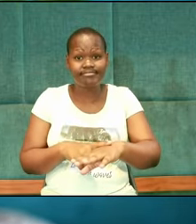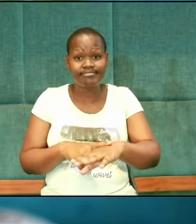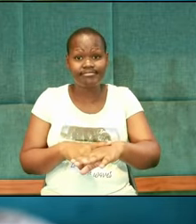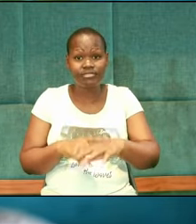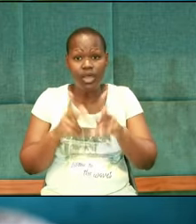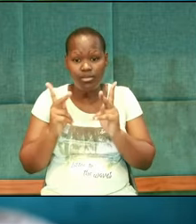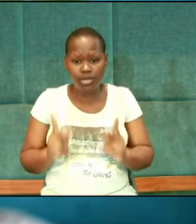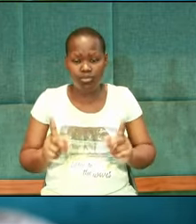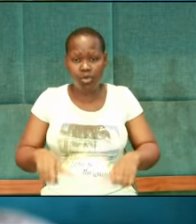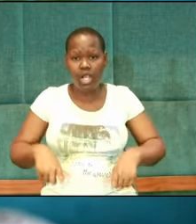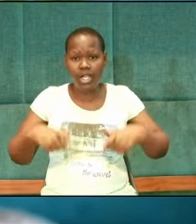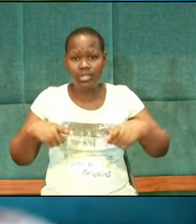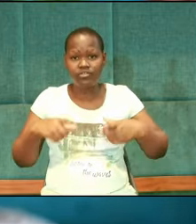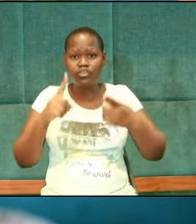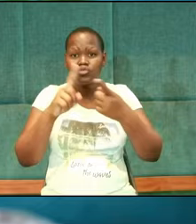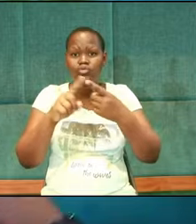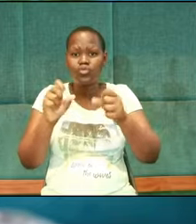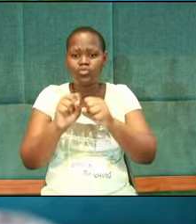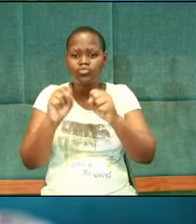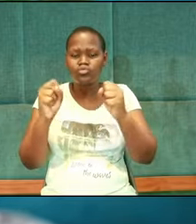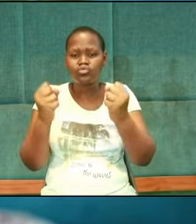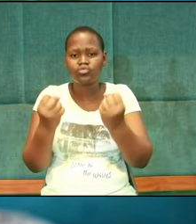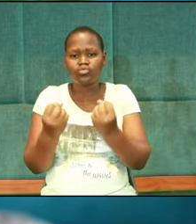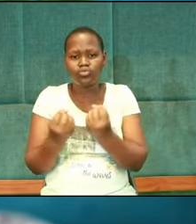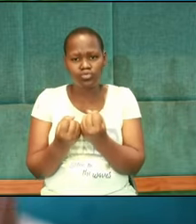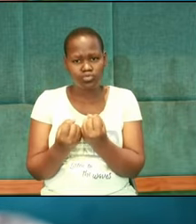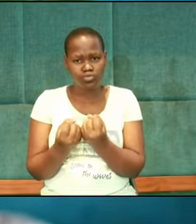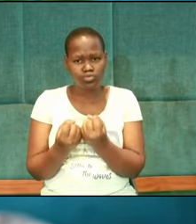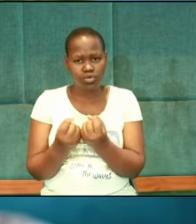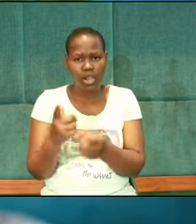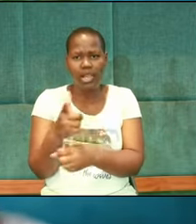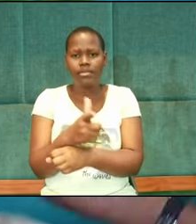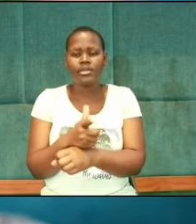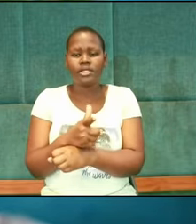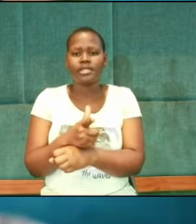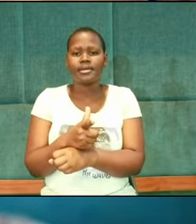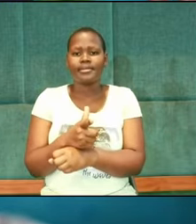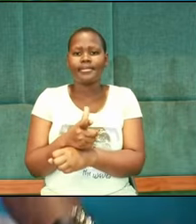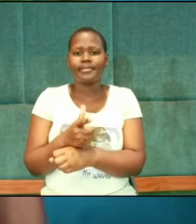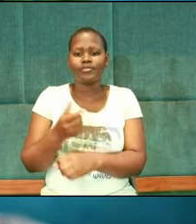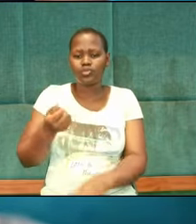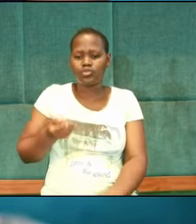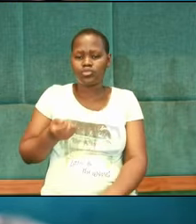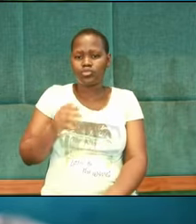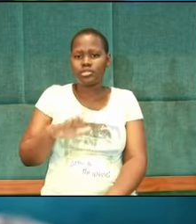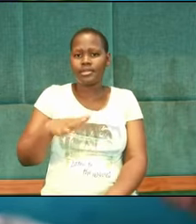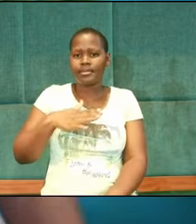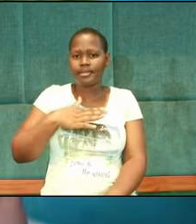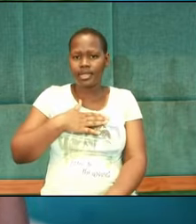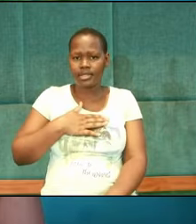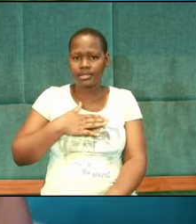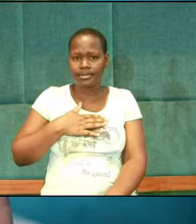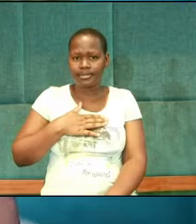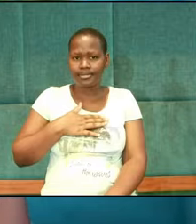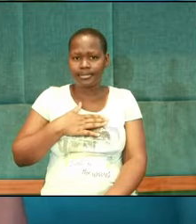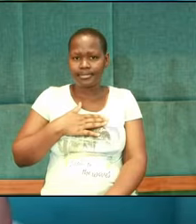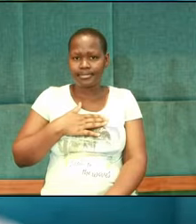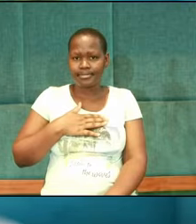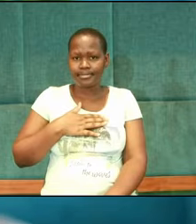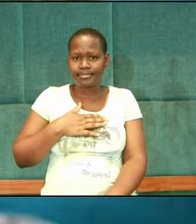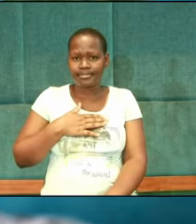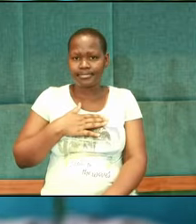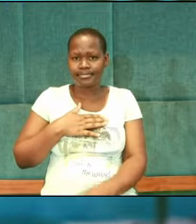it to? We leave it to social media. My daughter was 7. Everything about sex, to her level, it was